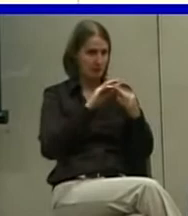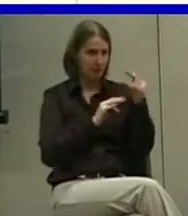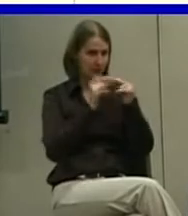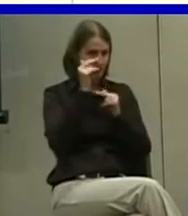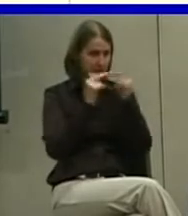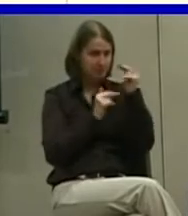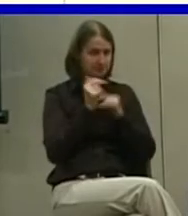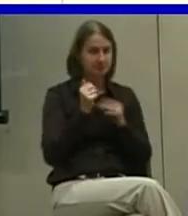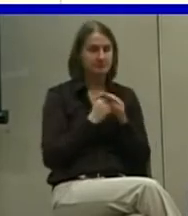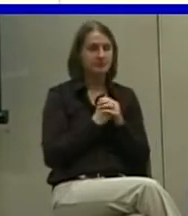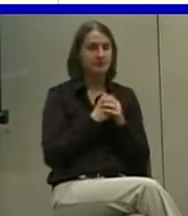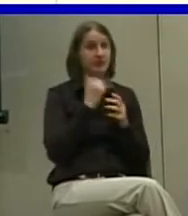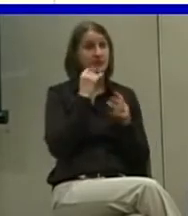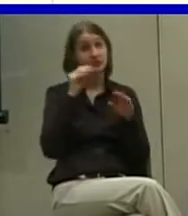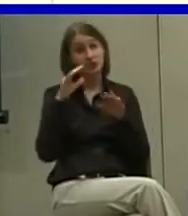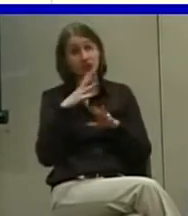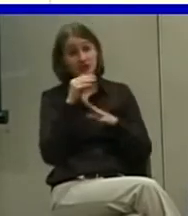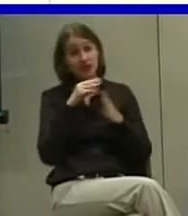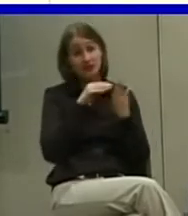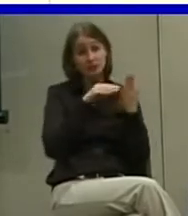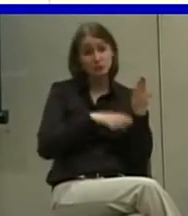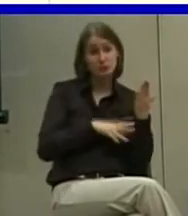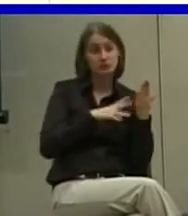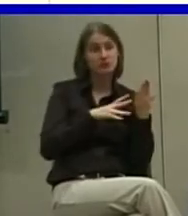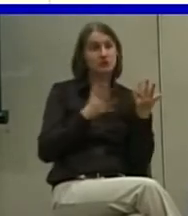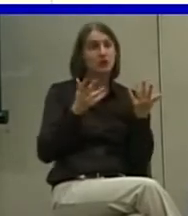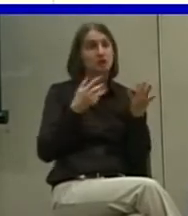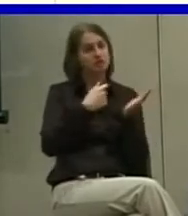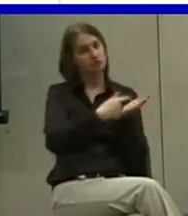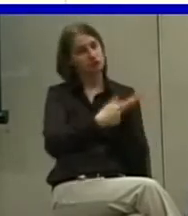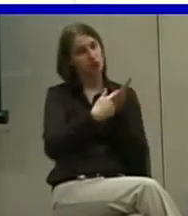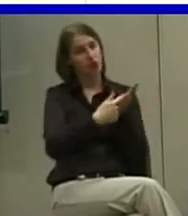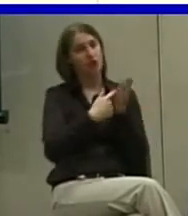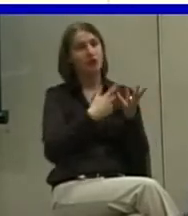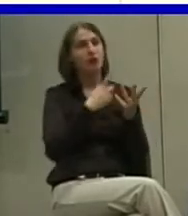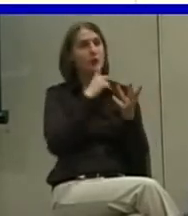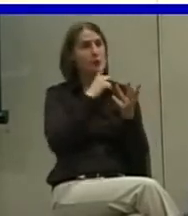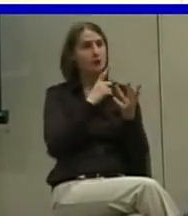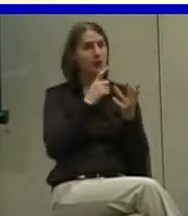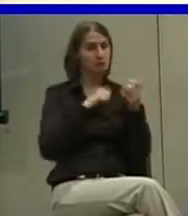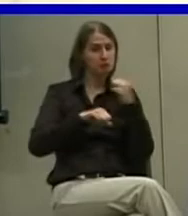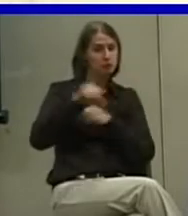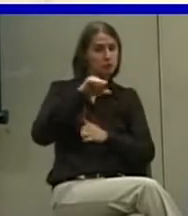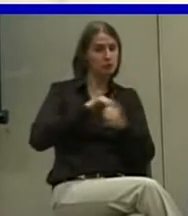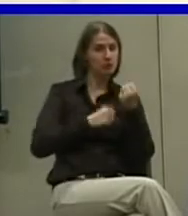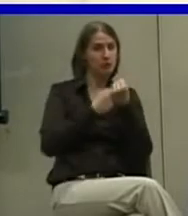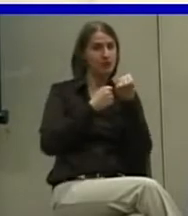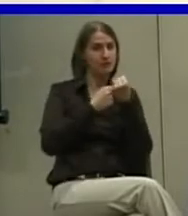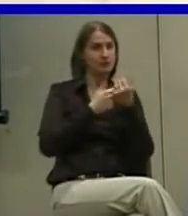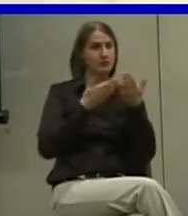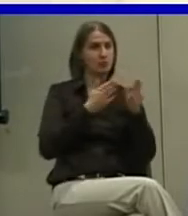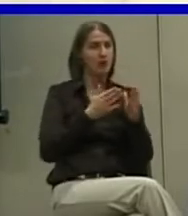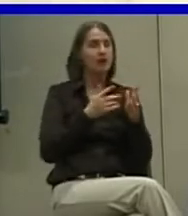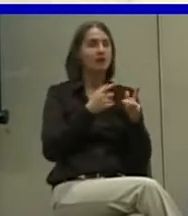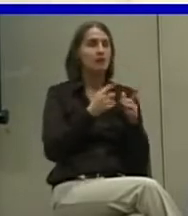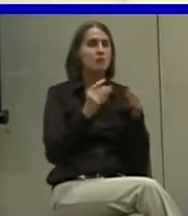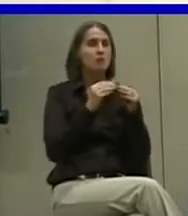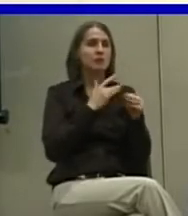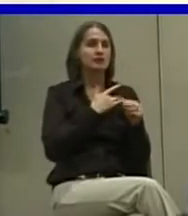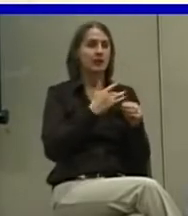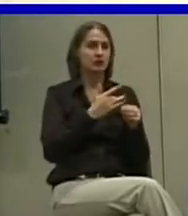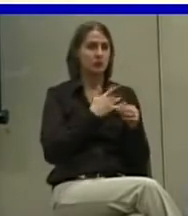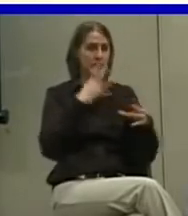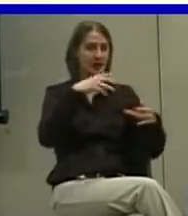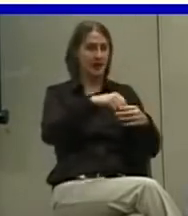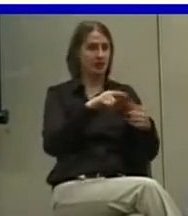says when teachers and students talk back and forth in a mutually reinforcing way, it's more likely that kids will engage in the activities. So